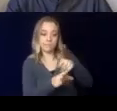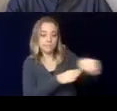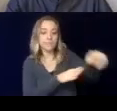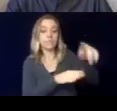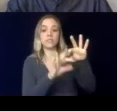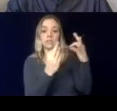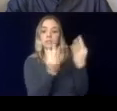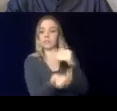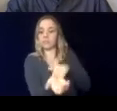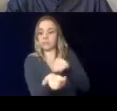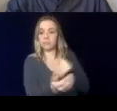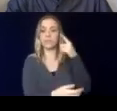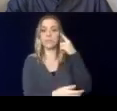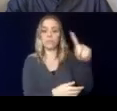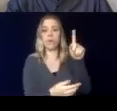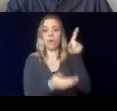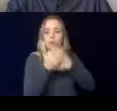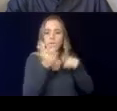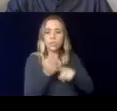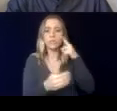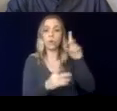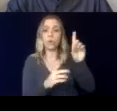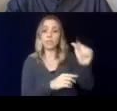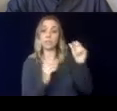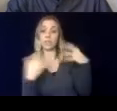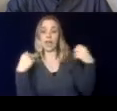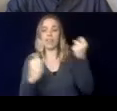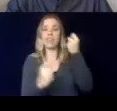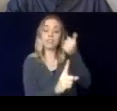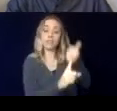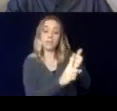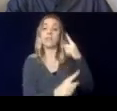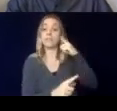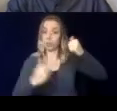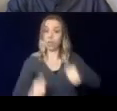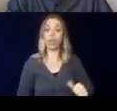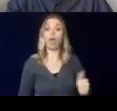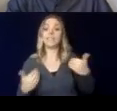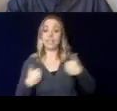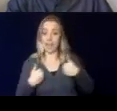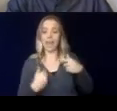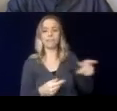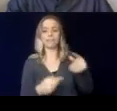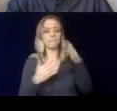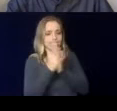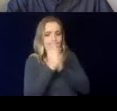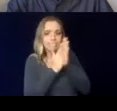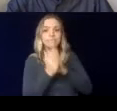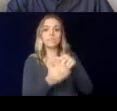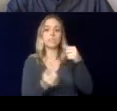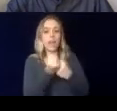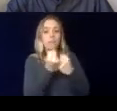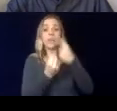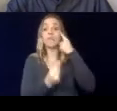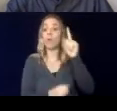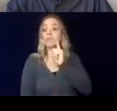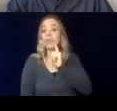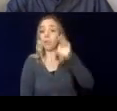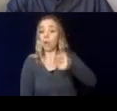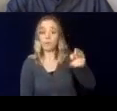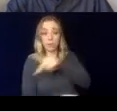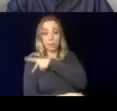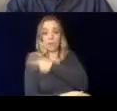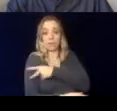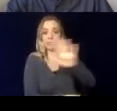health. As a physician with hearing loss himself, he is especially interested in advocating for the rights of deaf and hard of hearing patients